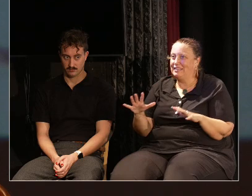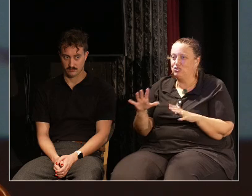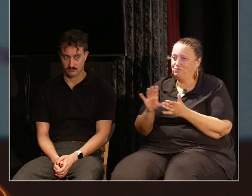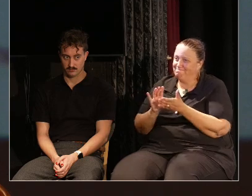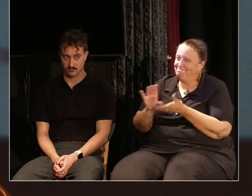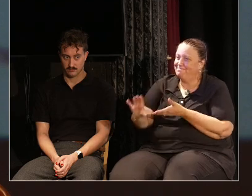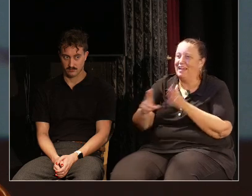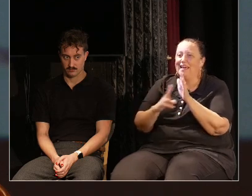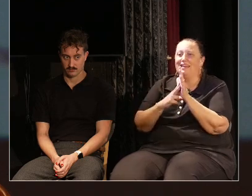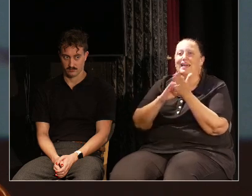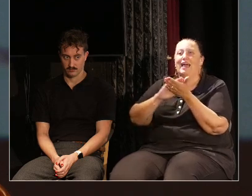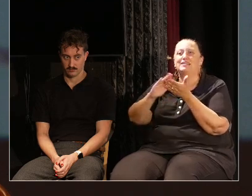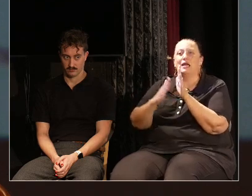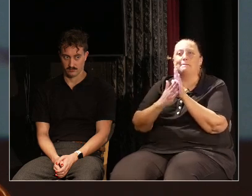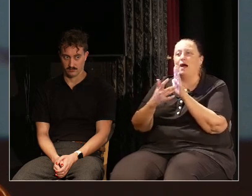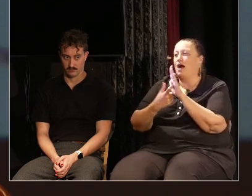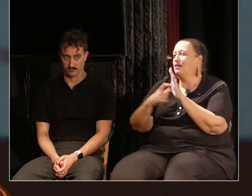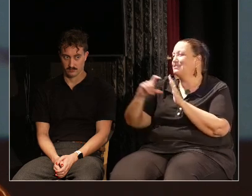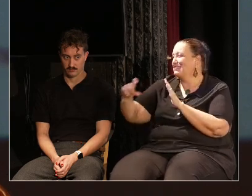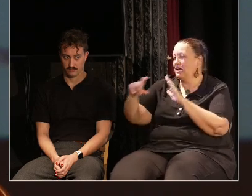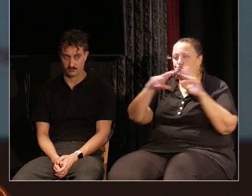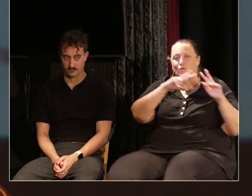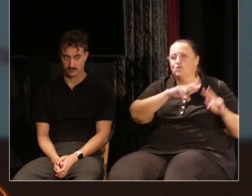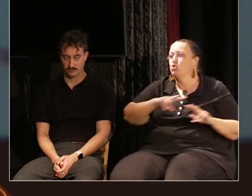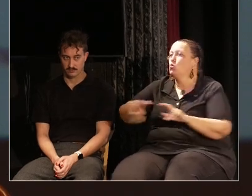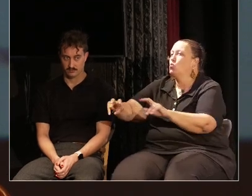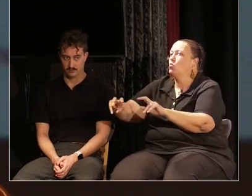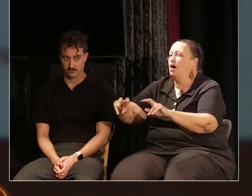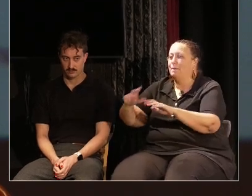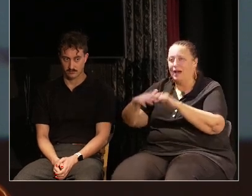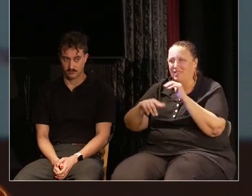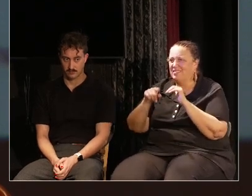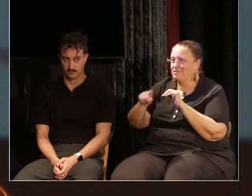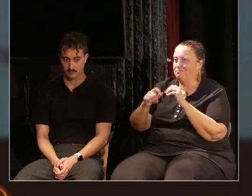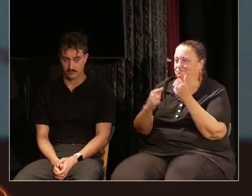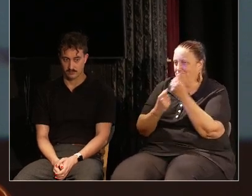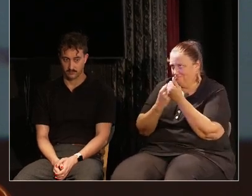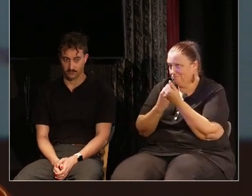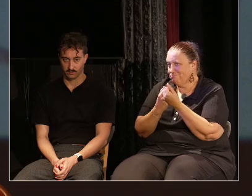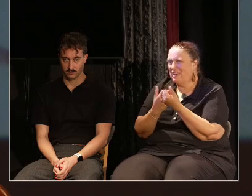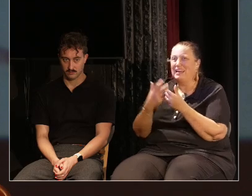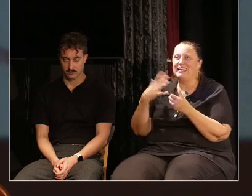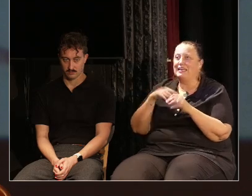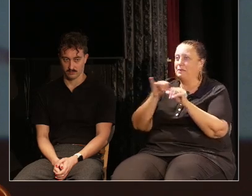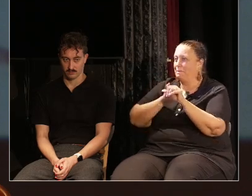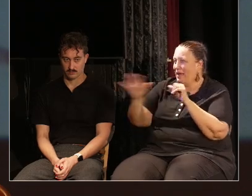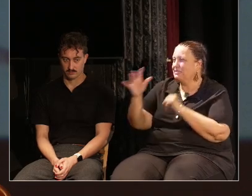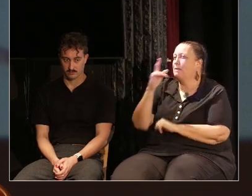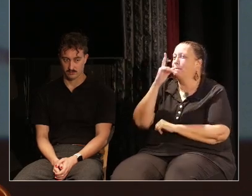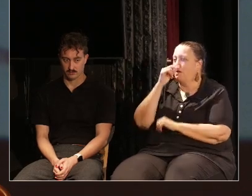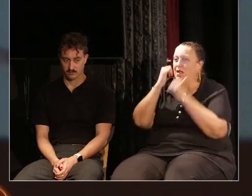the NHMRC to conduct a review as well, and I think that's important that, again, we have the best possible evidence guiding this